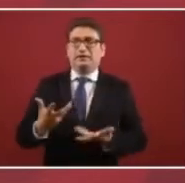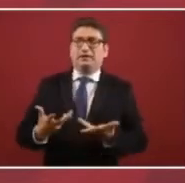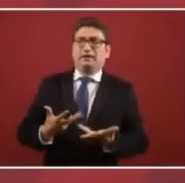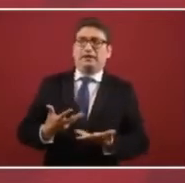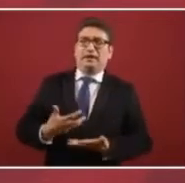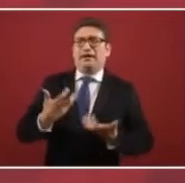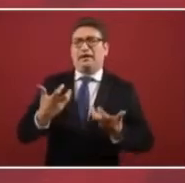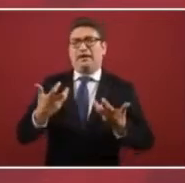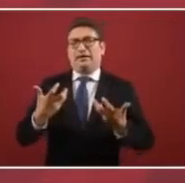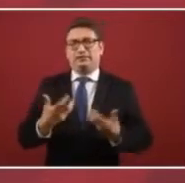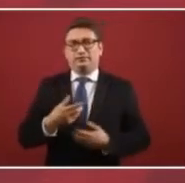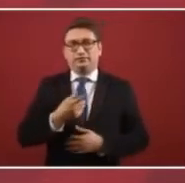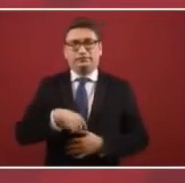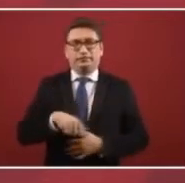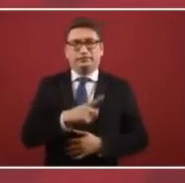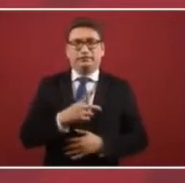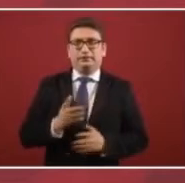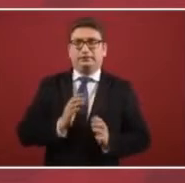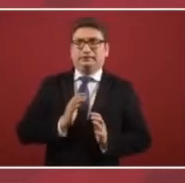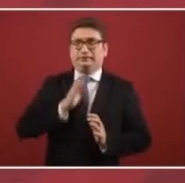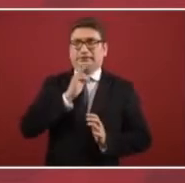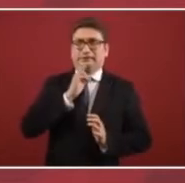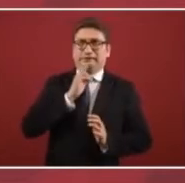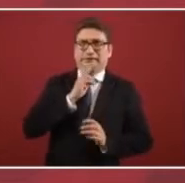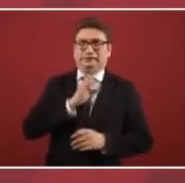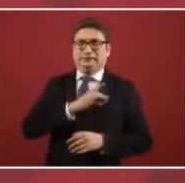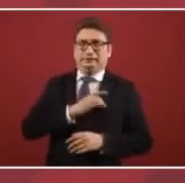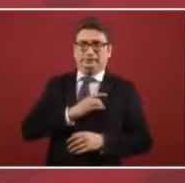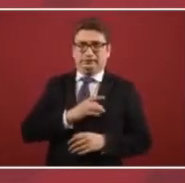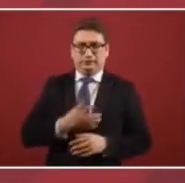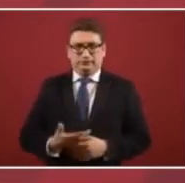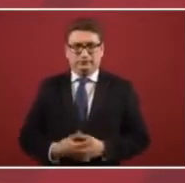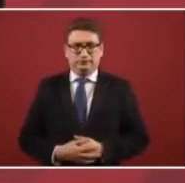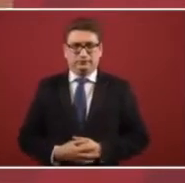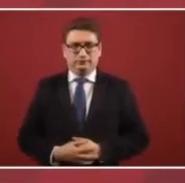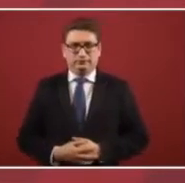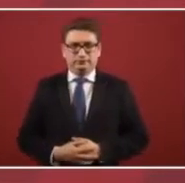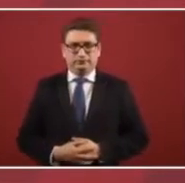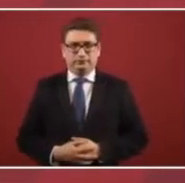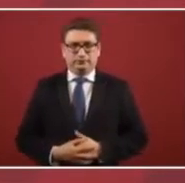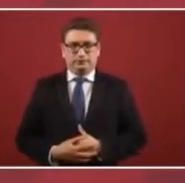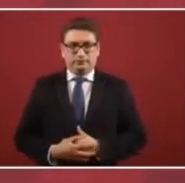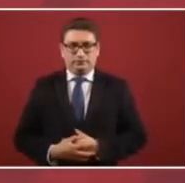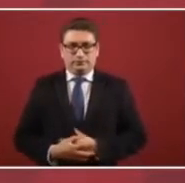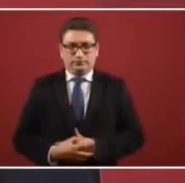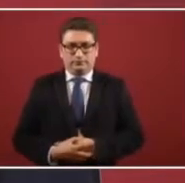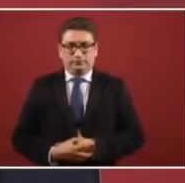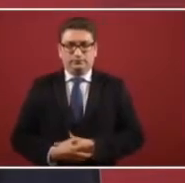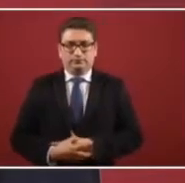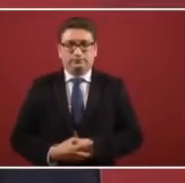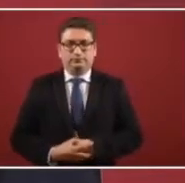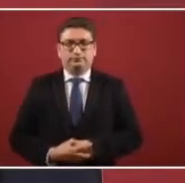you then do for them that's colloquially said is a thick soup.